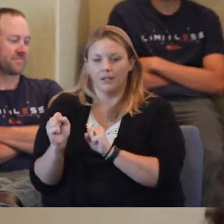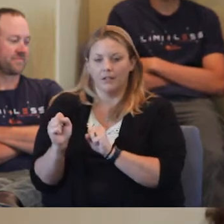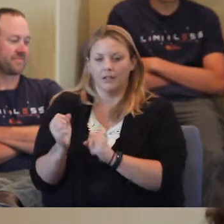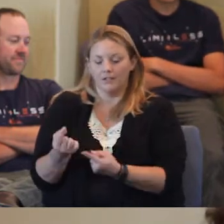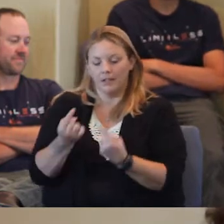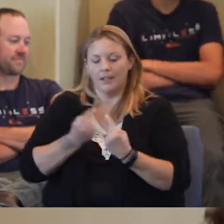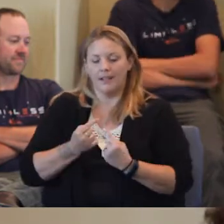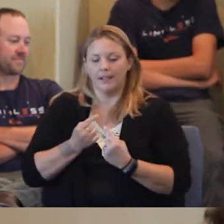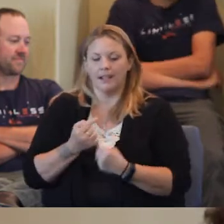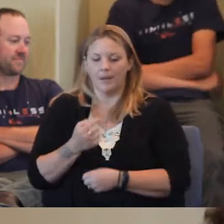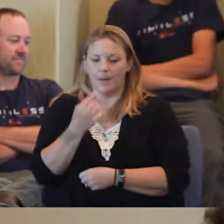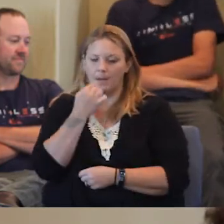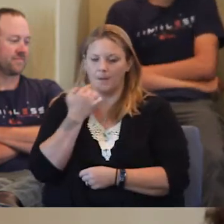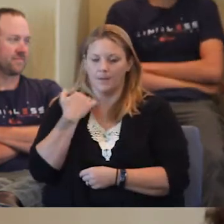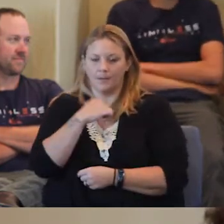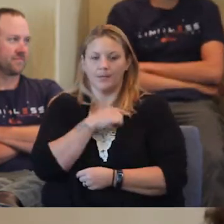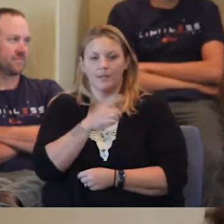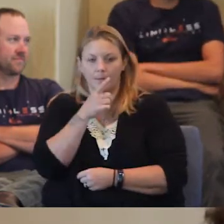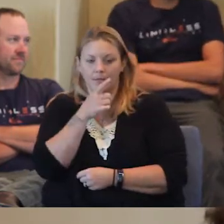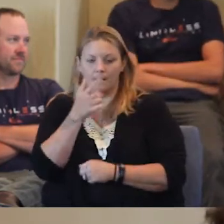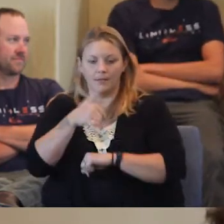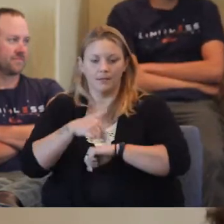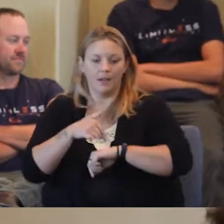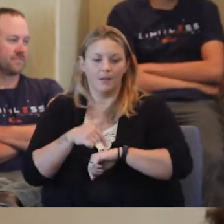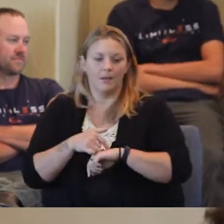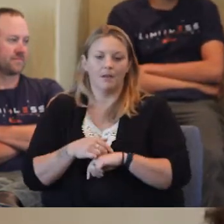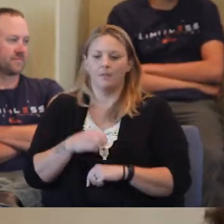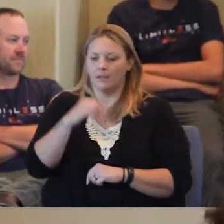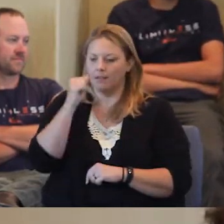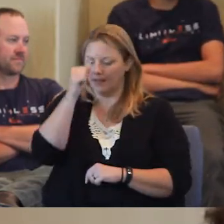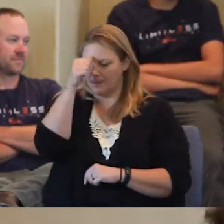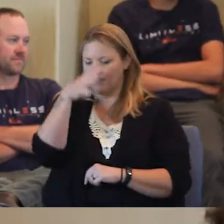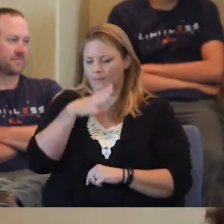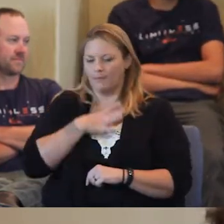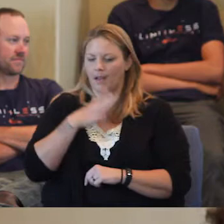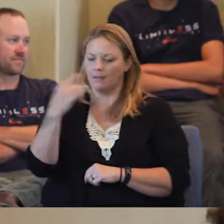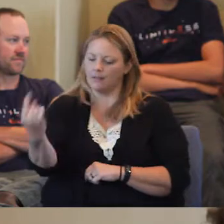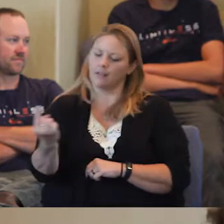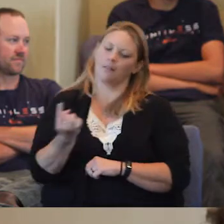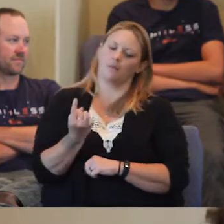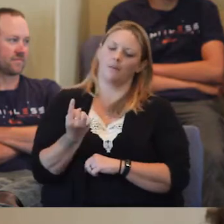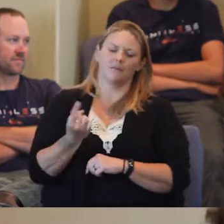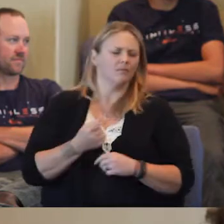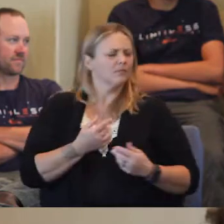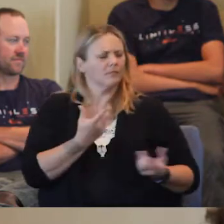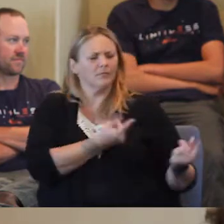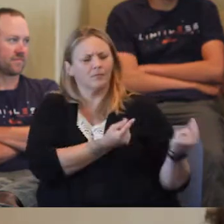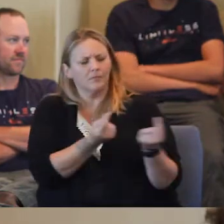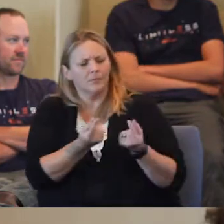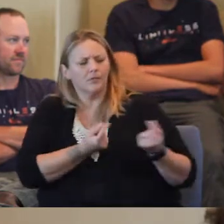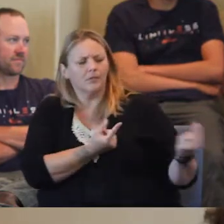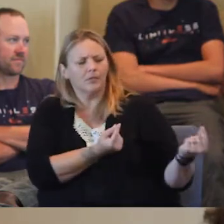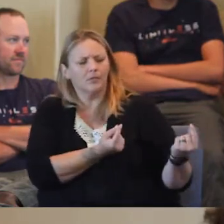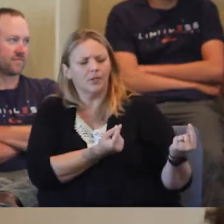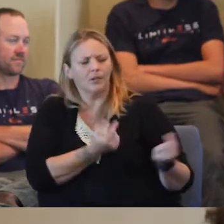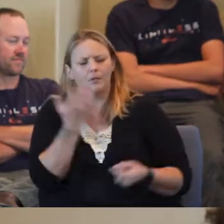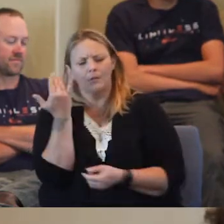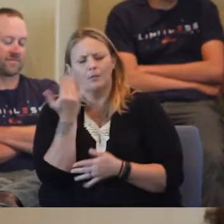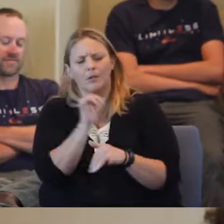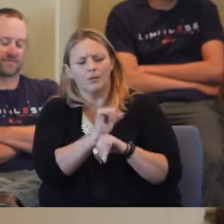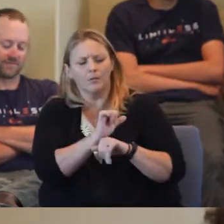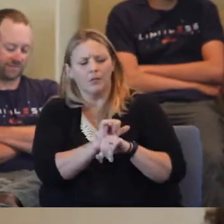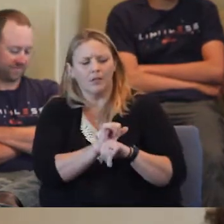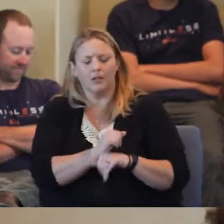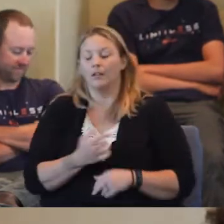and told us that it was lunch. And this guy came out of his house, and he just started talking to us and asking us what we did and what we were working for